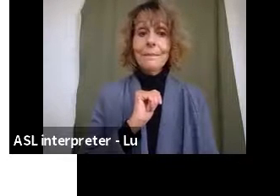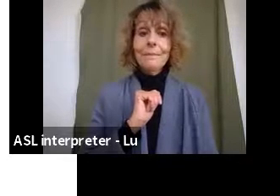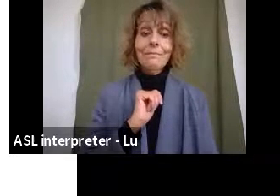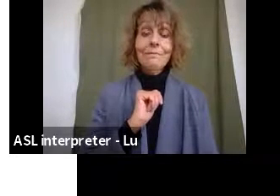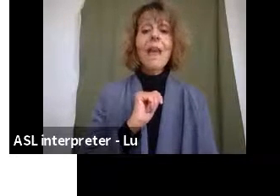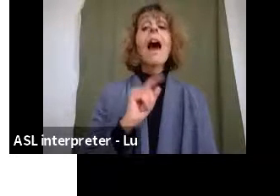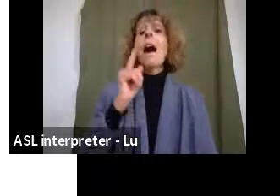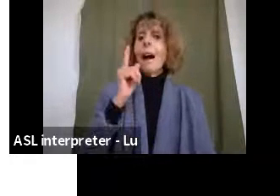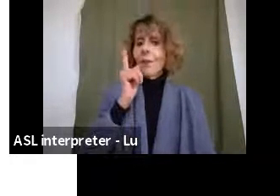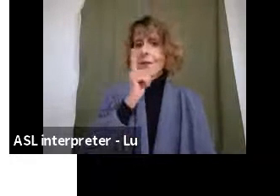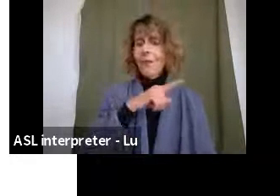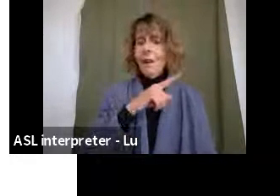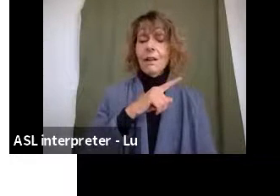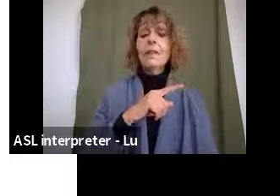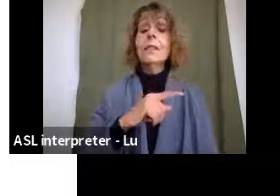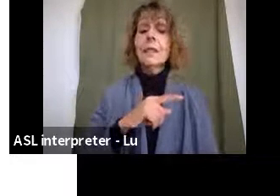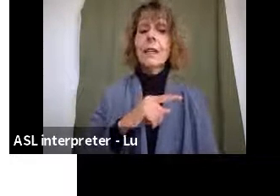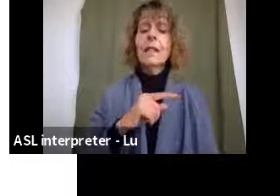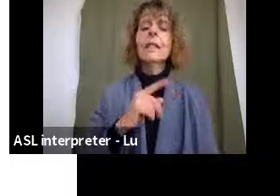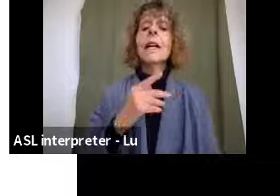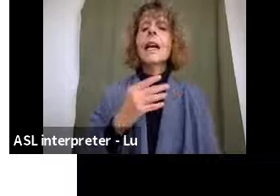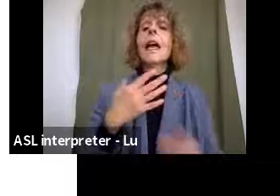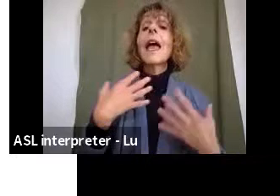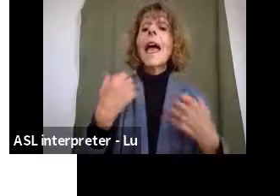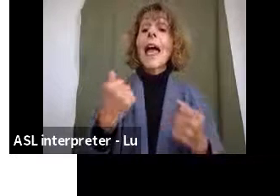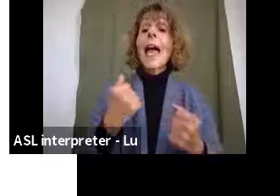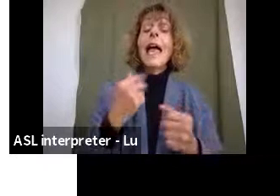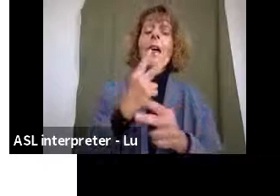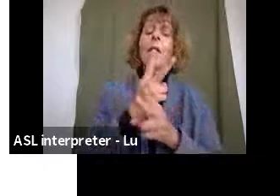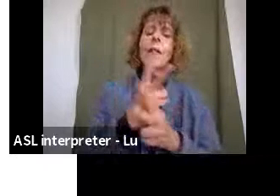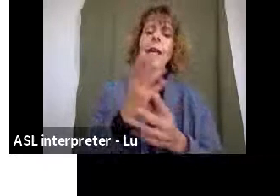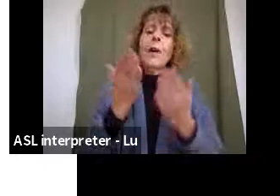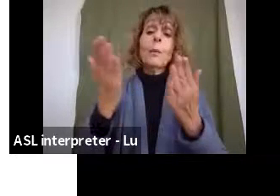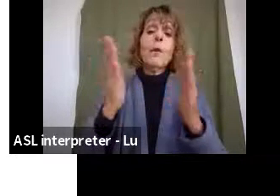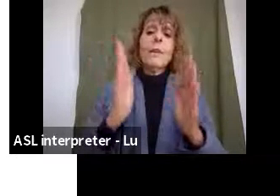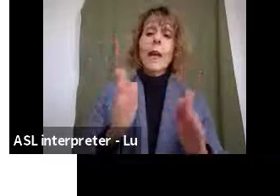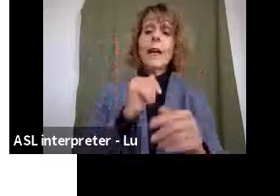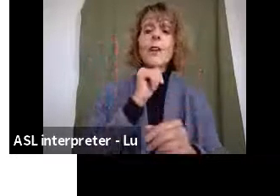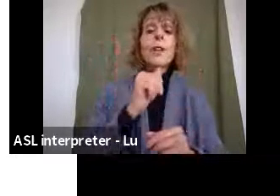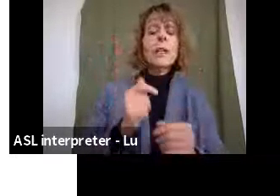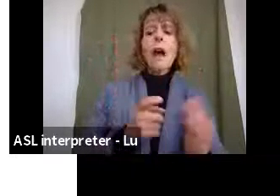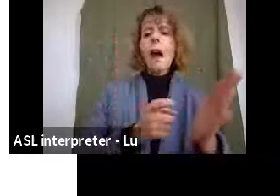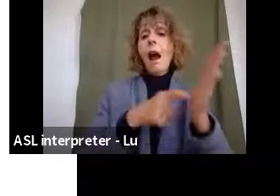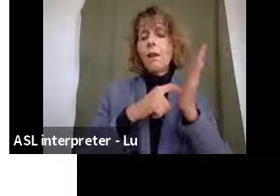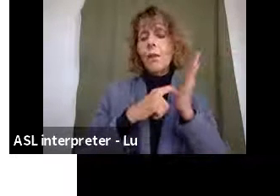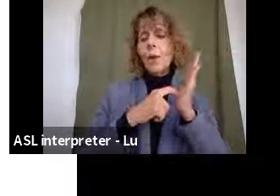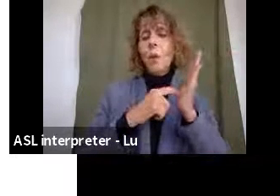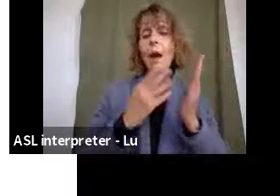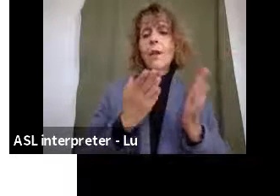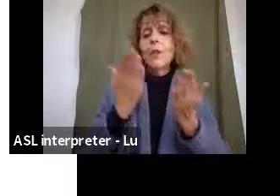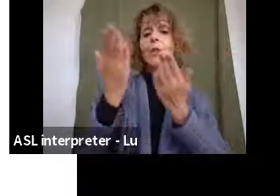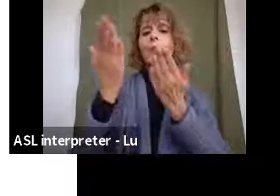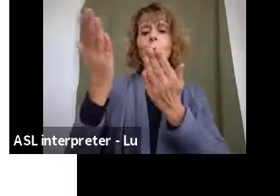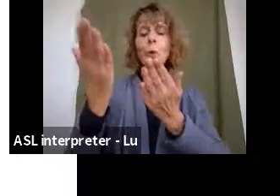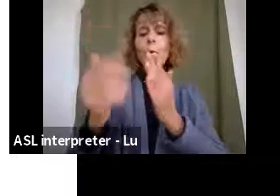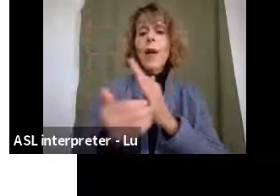False. So you're not required to provide an auxiliary aid or service if it would cause an undue